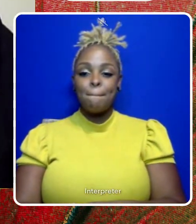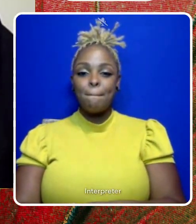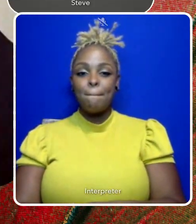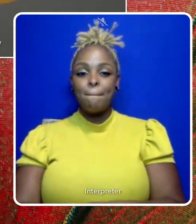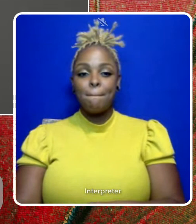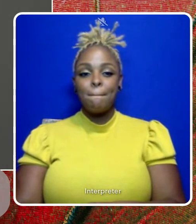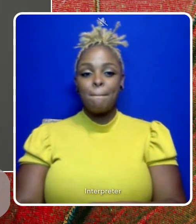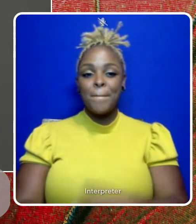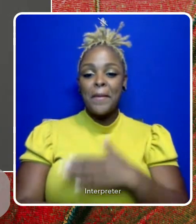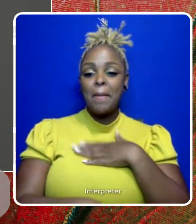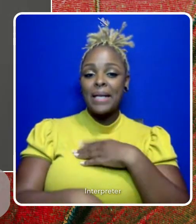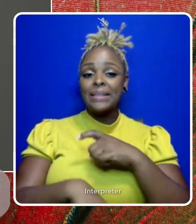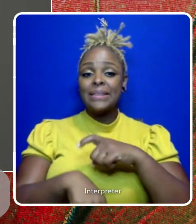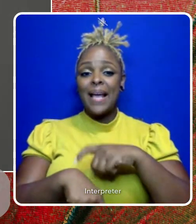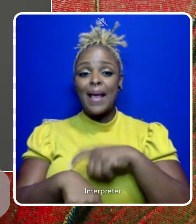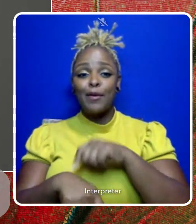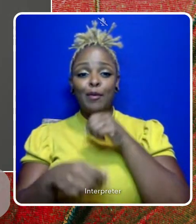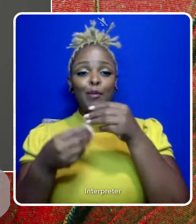sale.